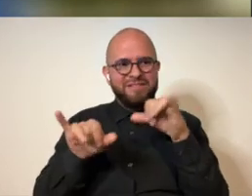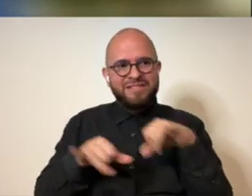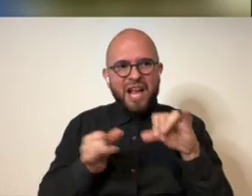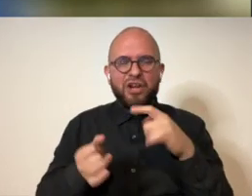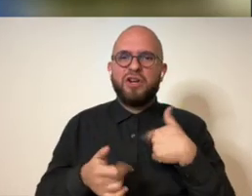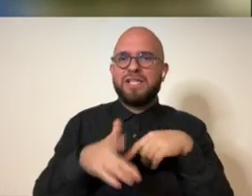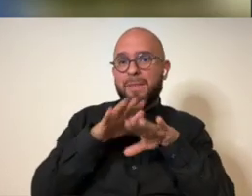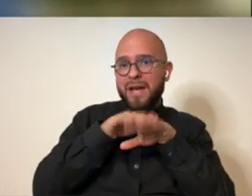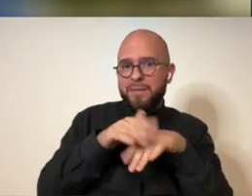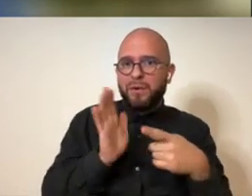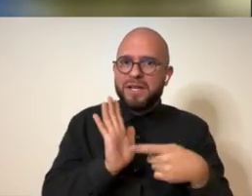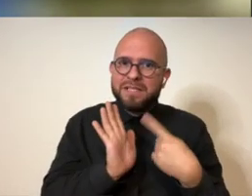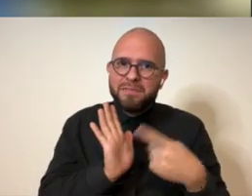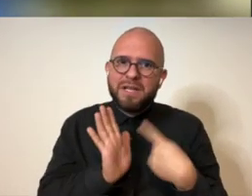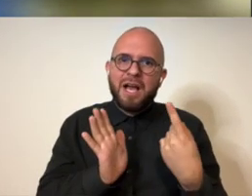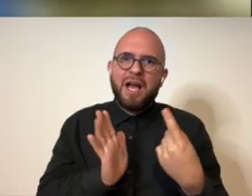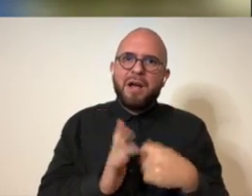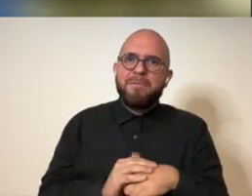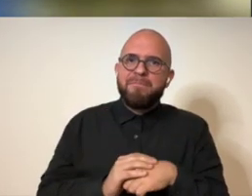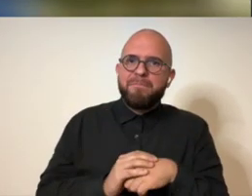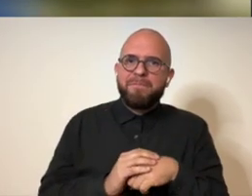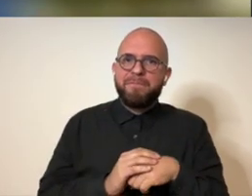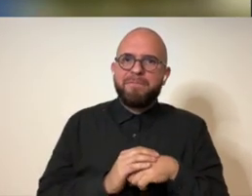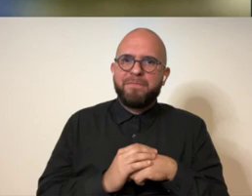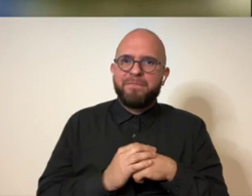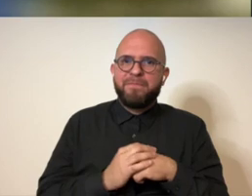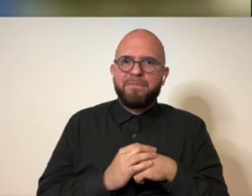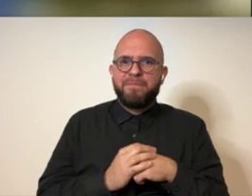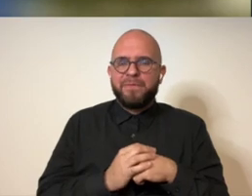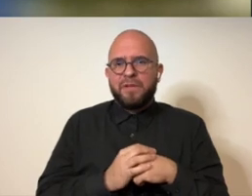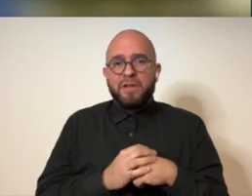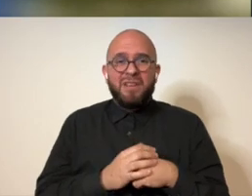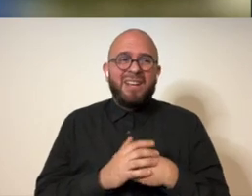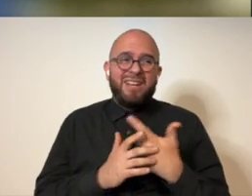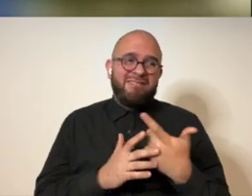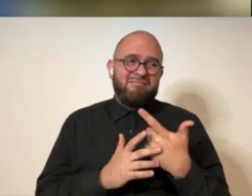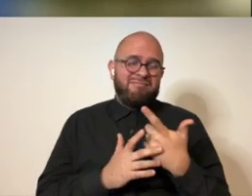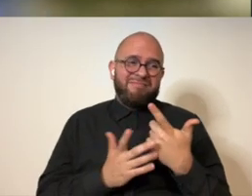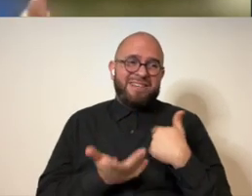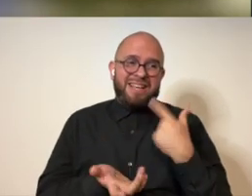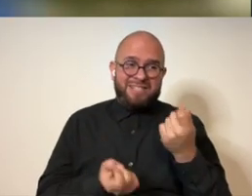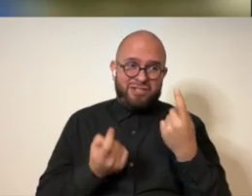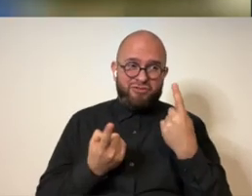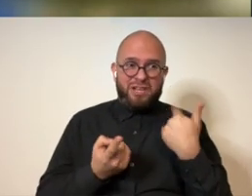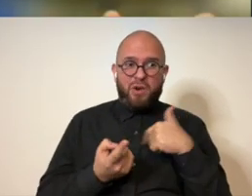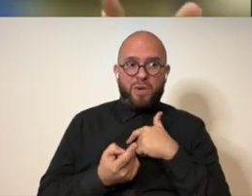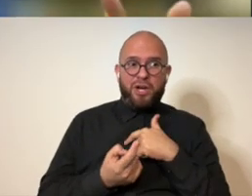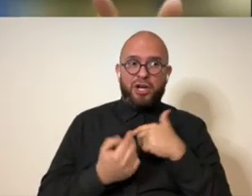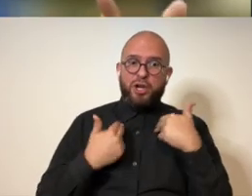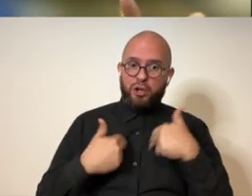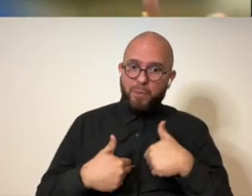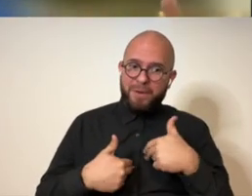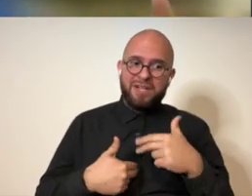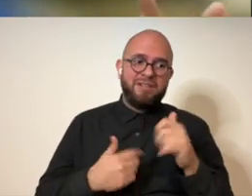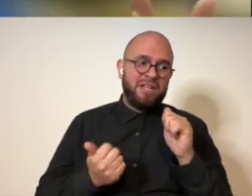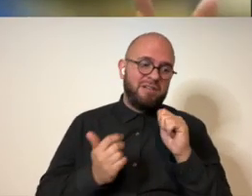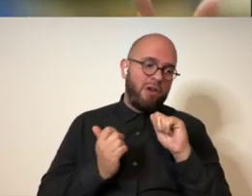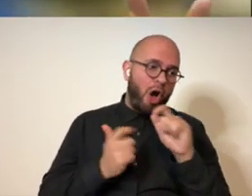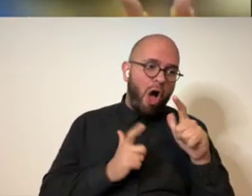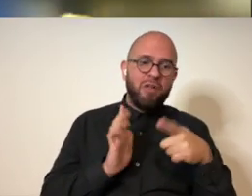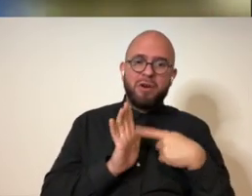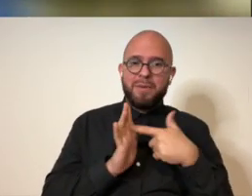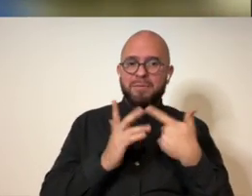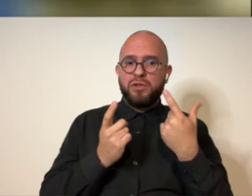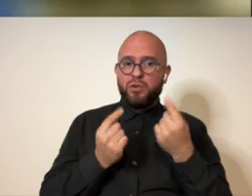don't, you know, I have double standards. I'm a hypocrite at times. And then we just kind of all realize that we're human